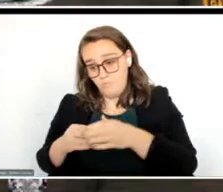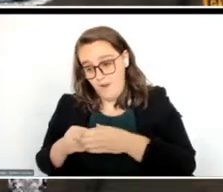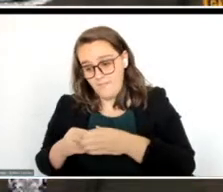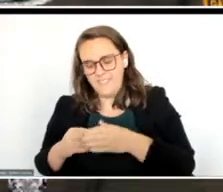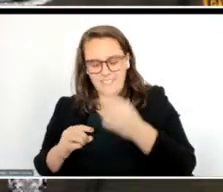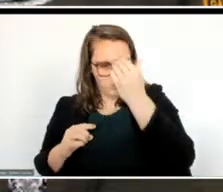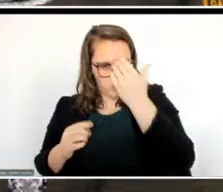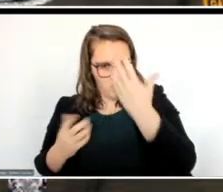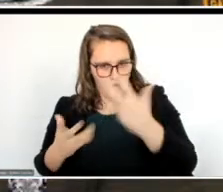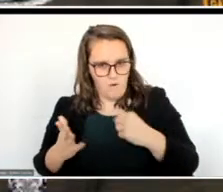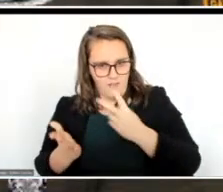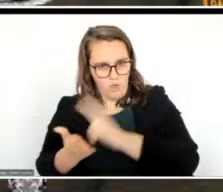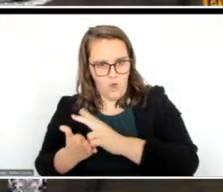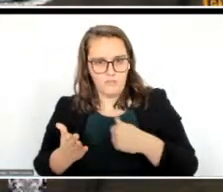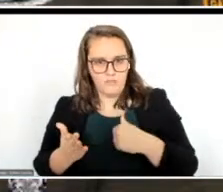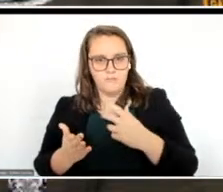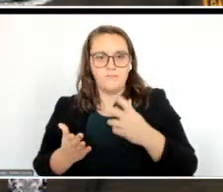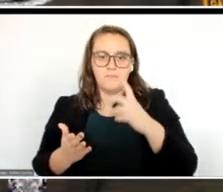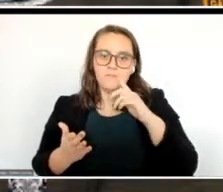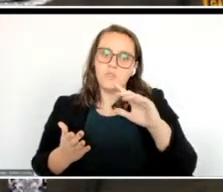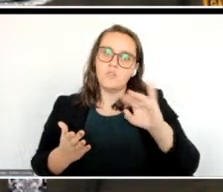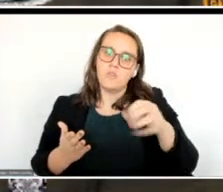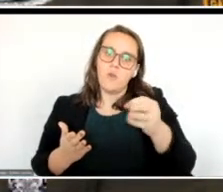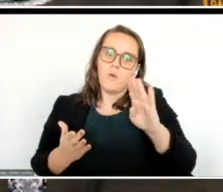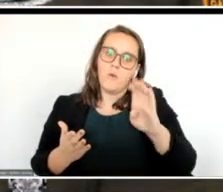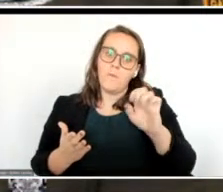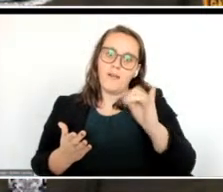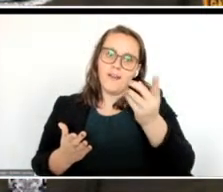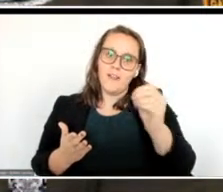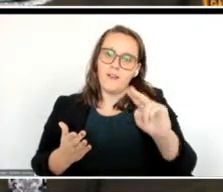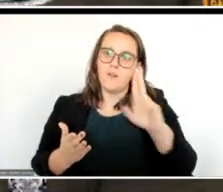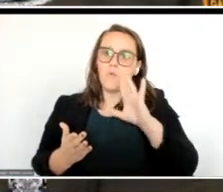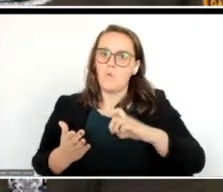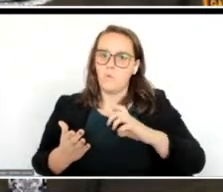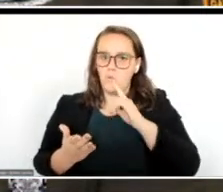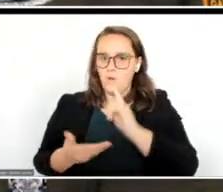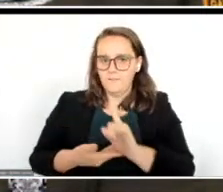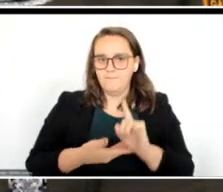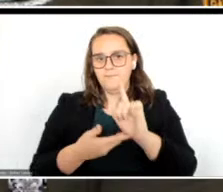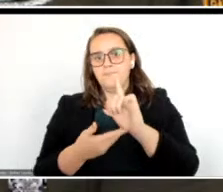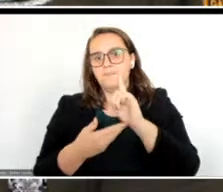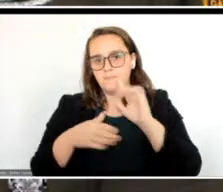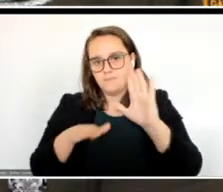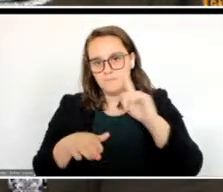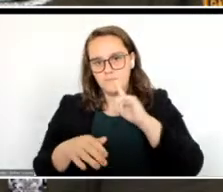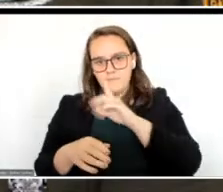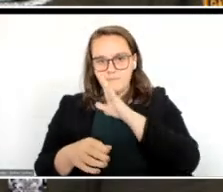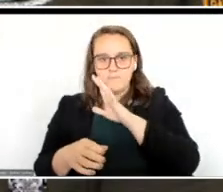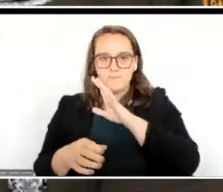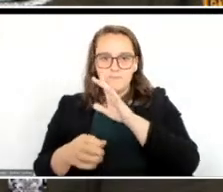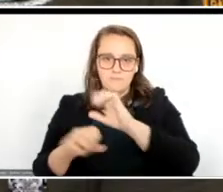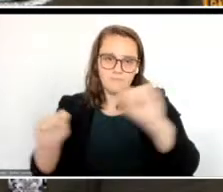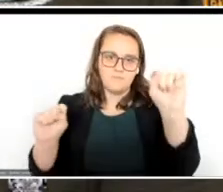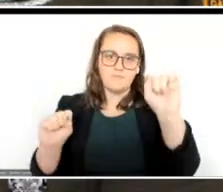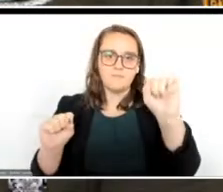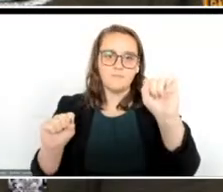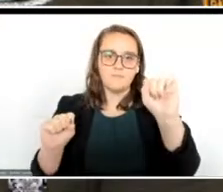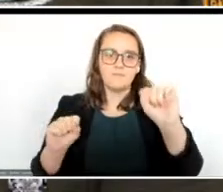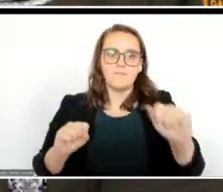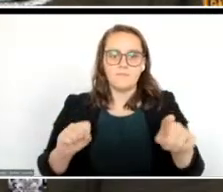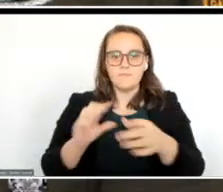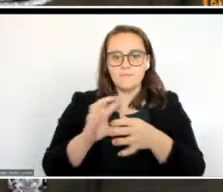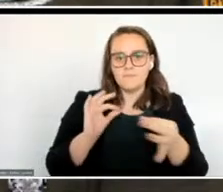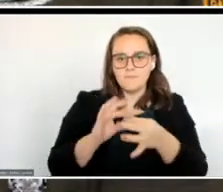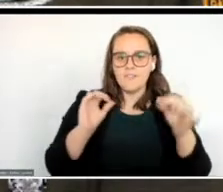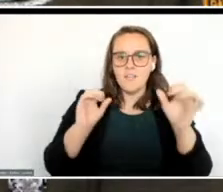So we're in the Oval and there's a discussion going on. And the president says, I think it could have been Pompeo, but he says words